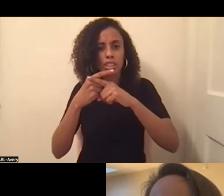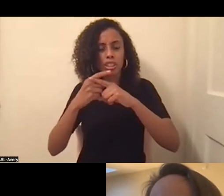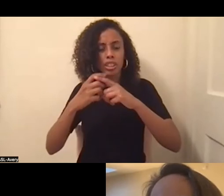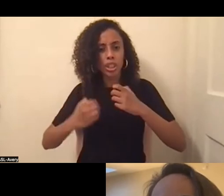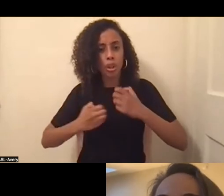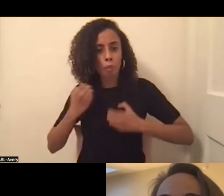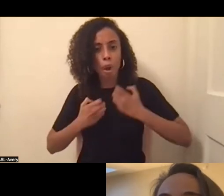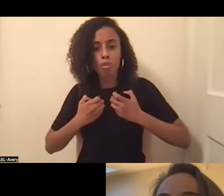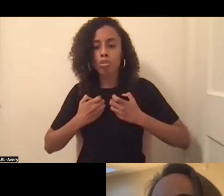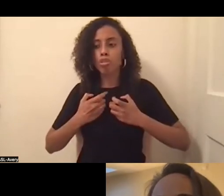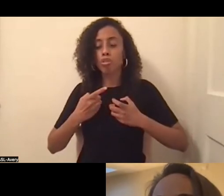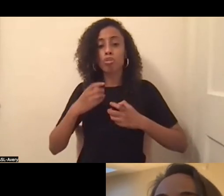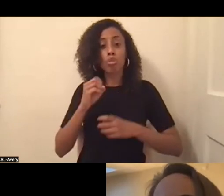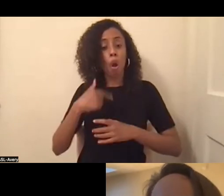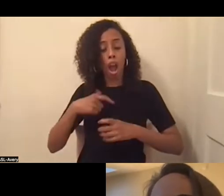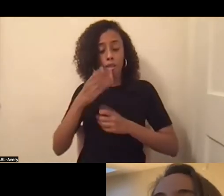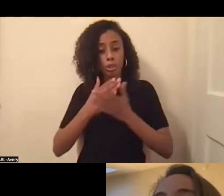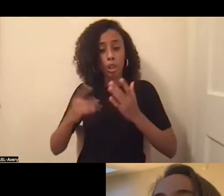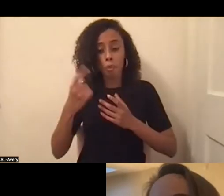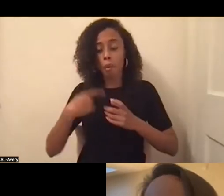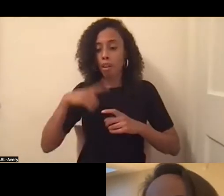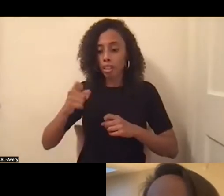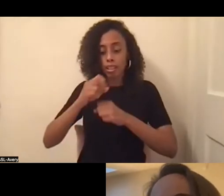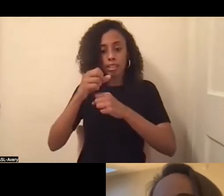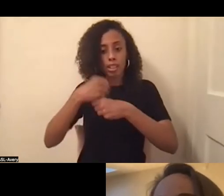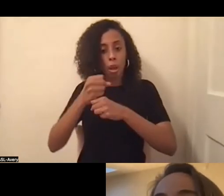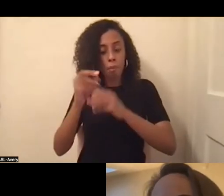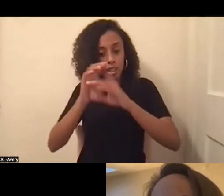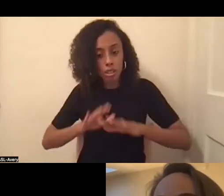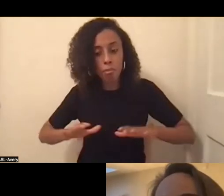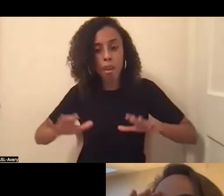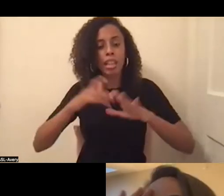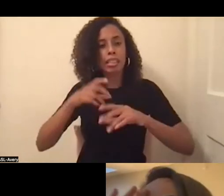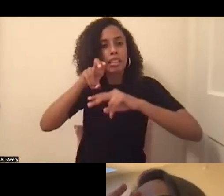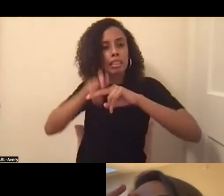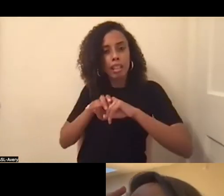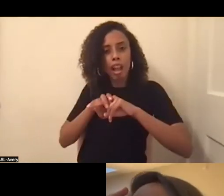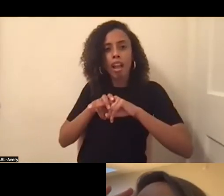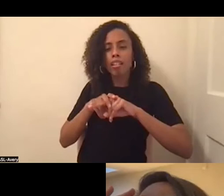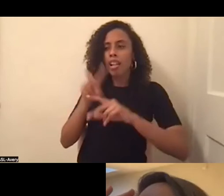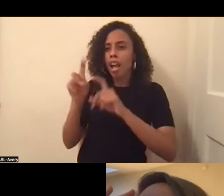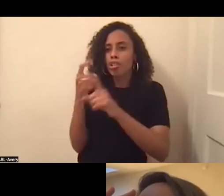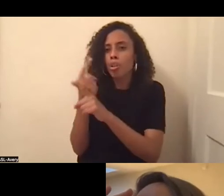is having the courage to sit through and ask the right questions to let all the other emotions simmer out.